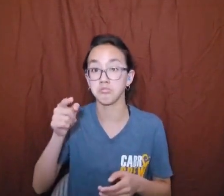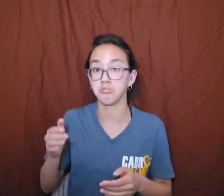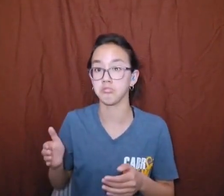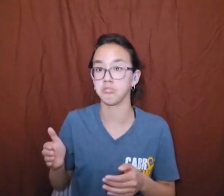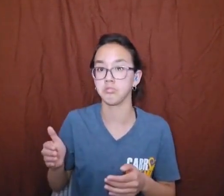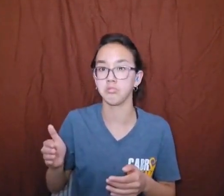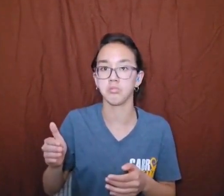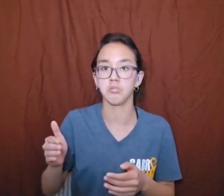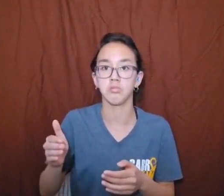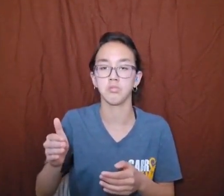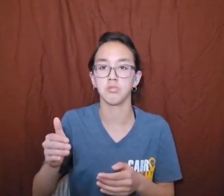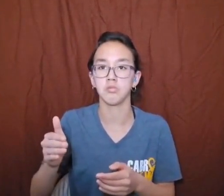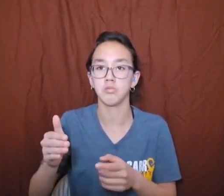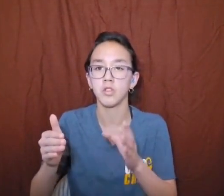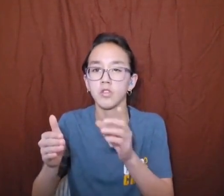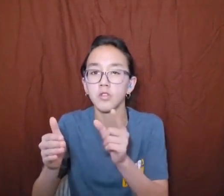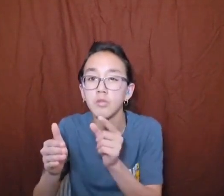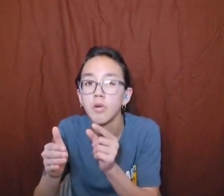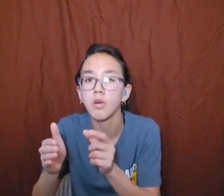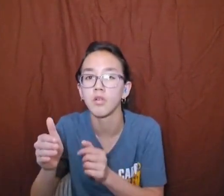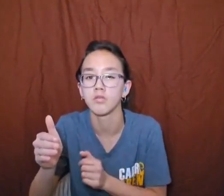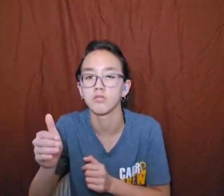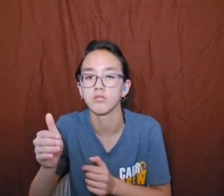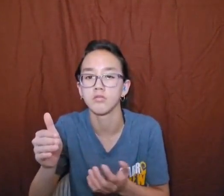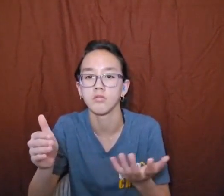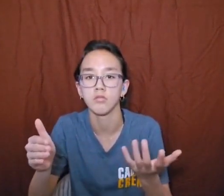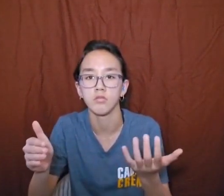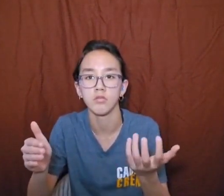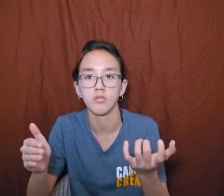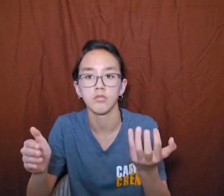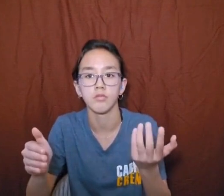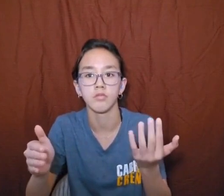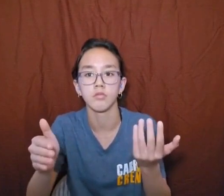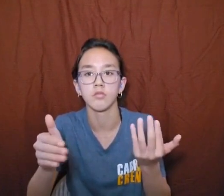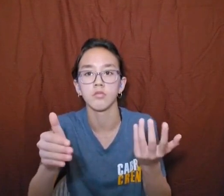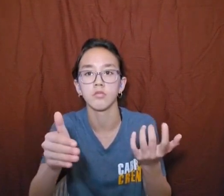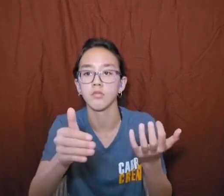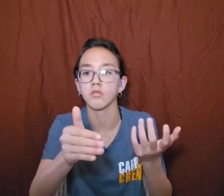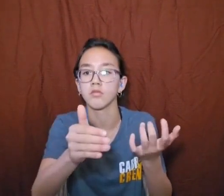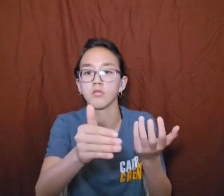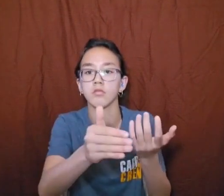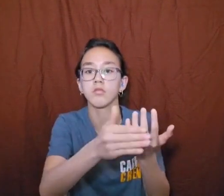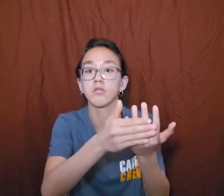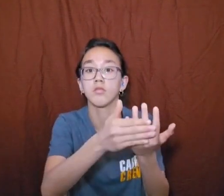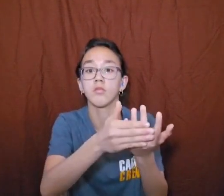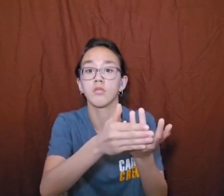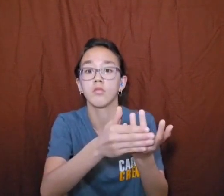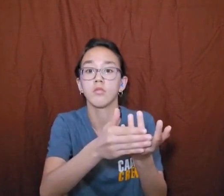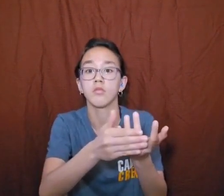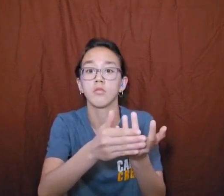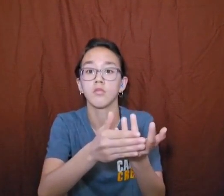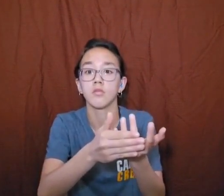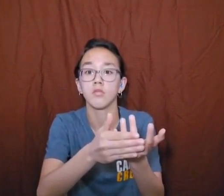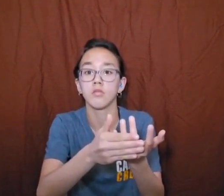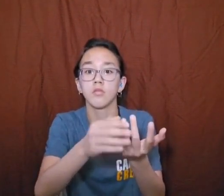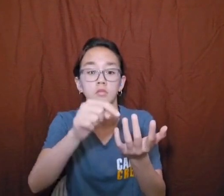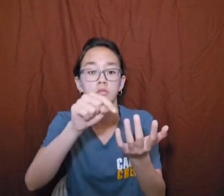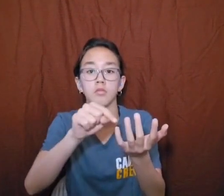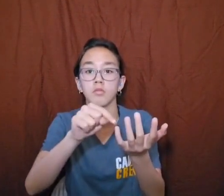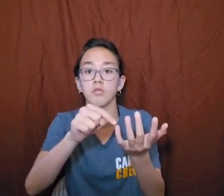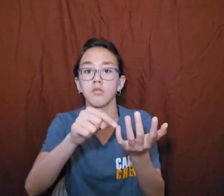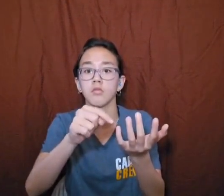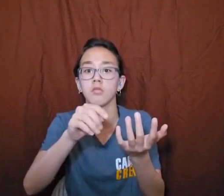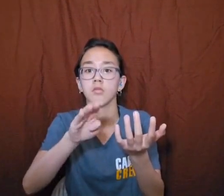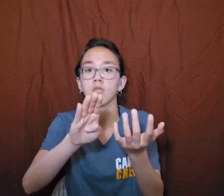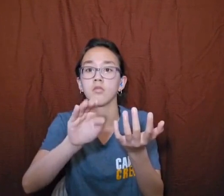Whenever their prey, like a little fish, touches their tentacles,